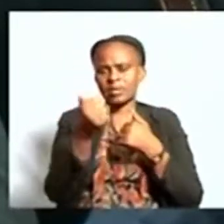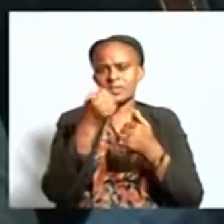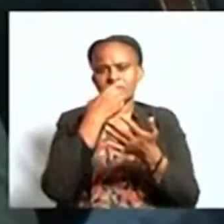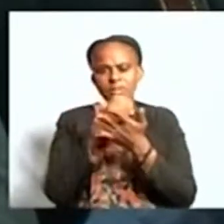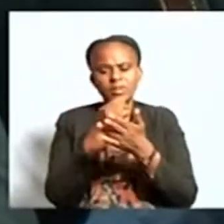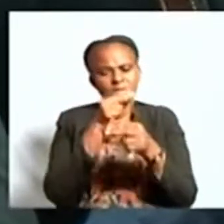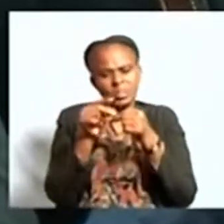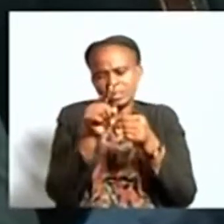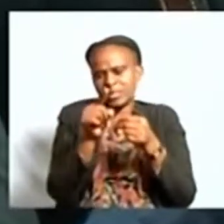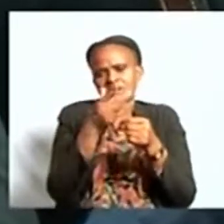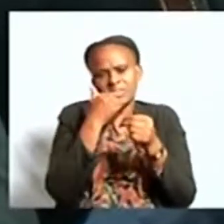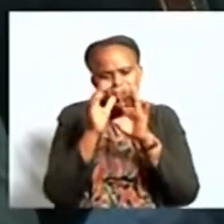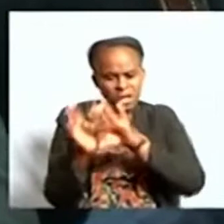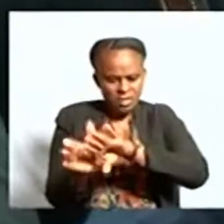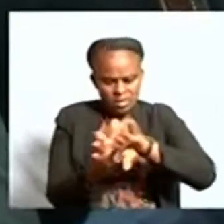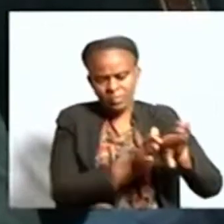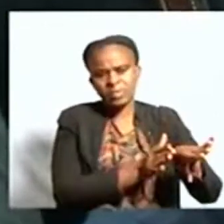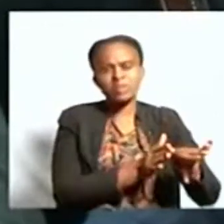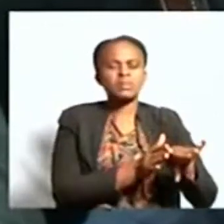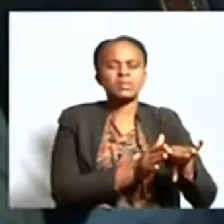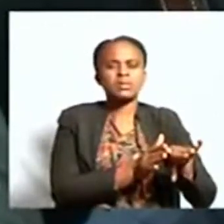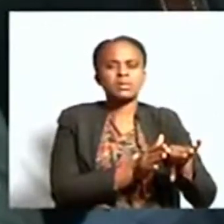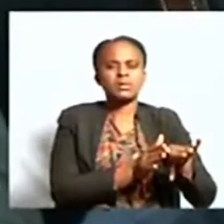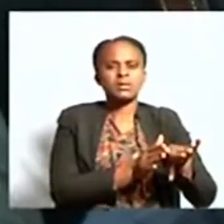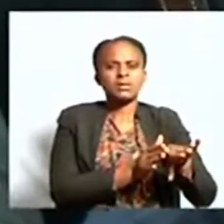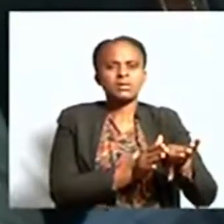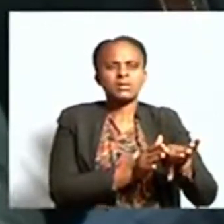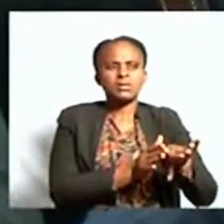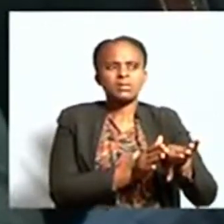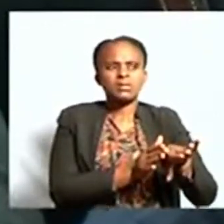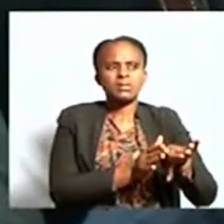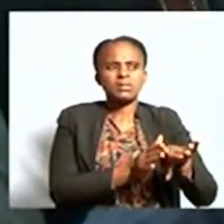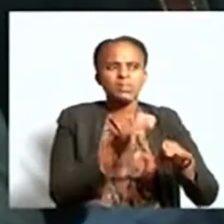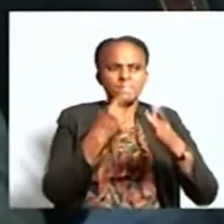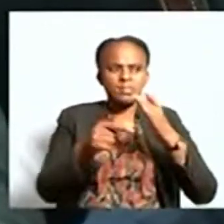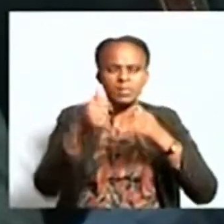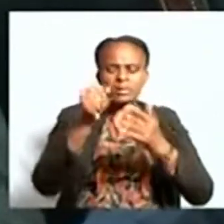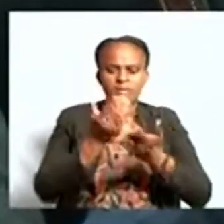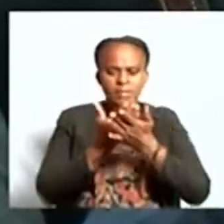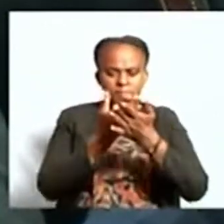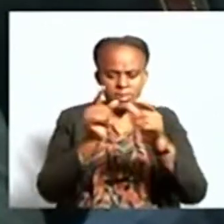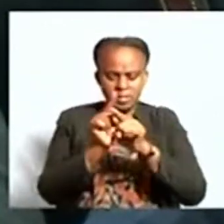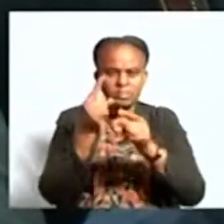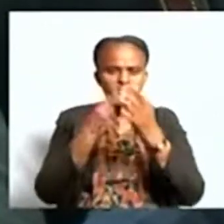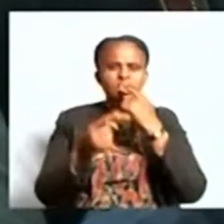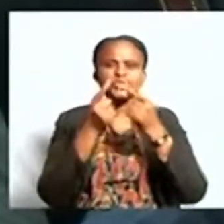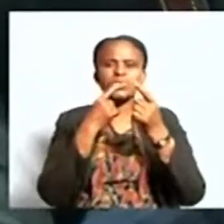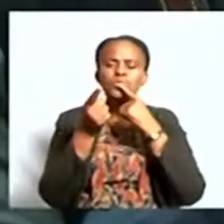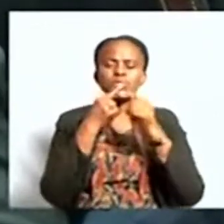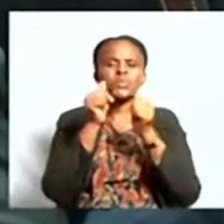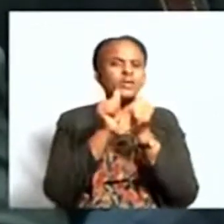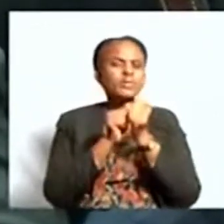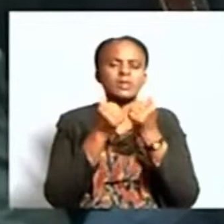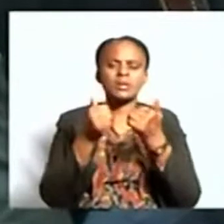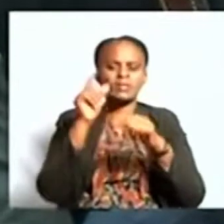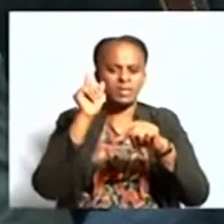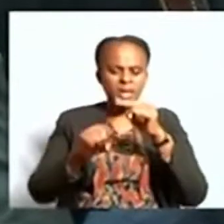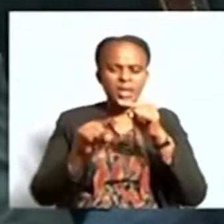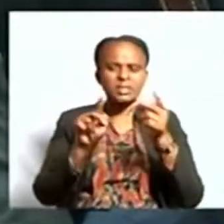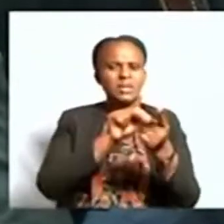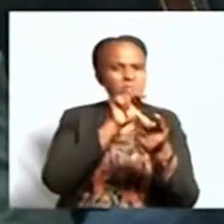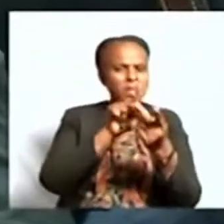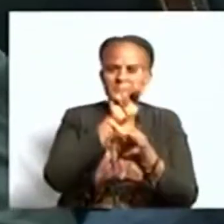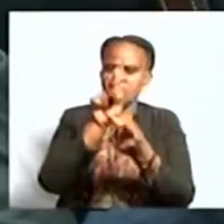this submission should be put aside. Because otherwise, what they submitted and what they are talking about cannot talk to each